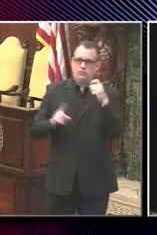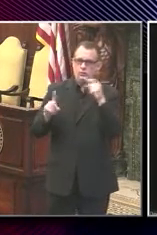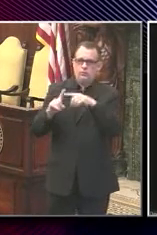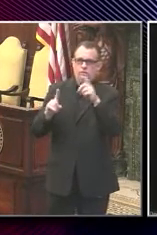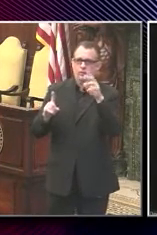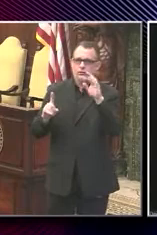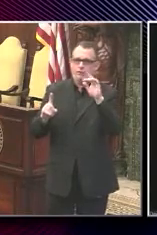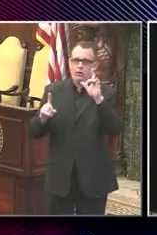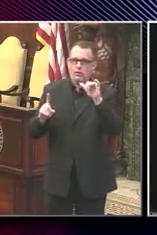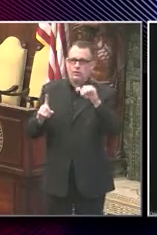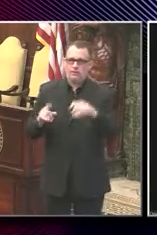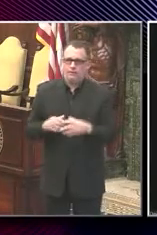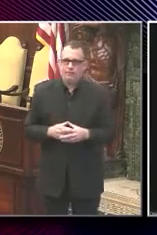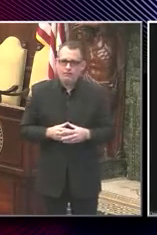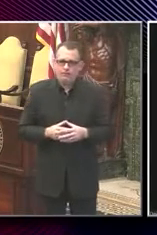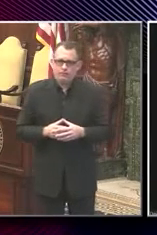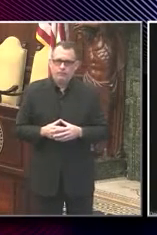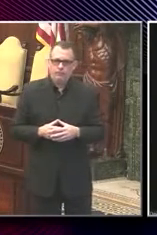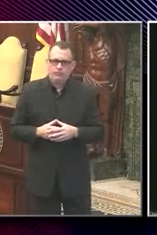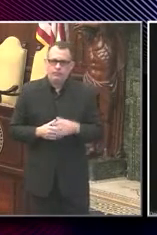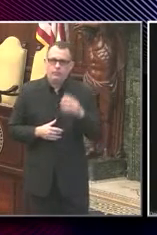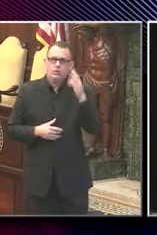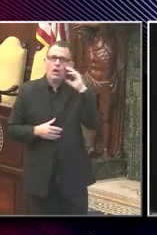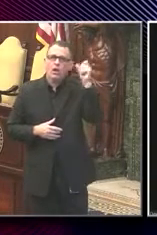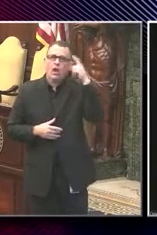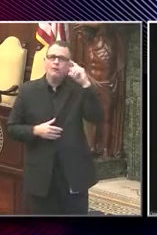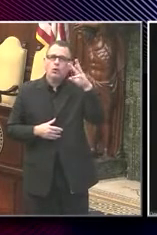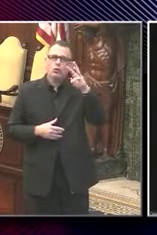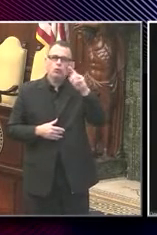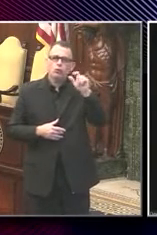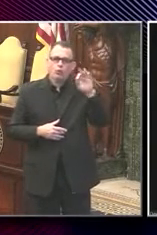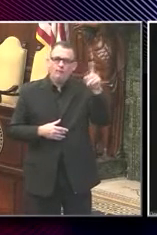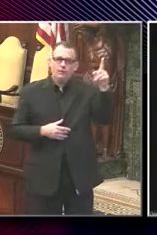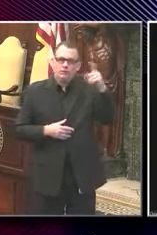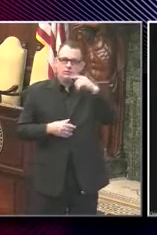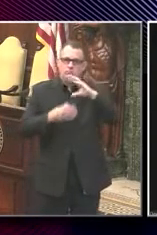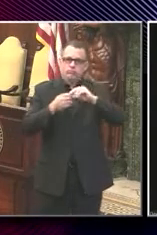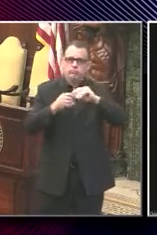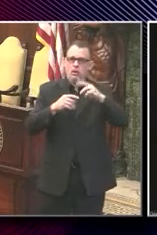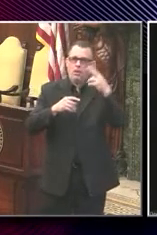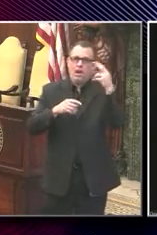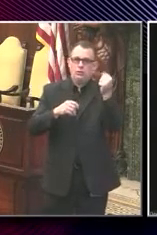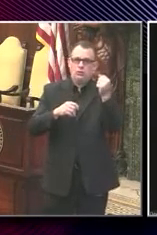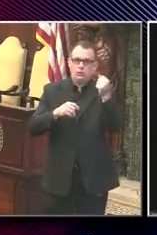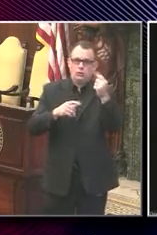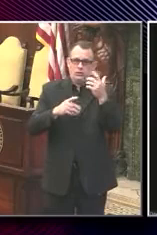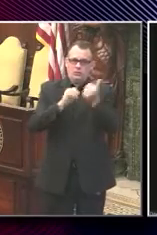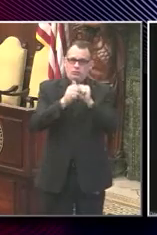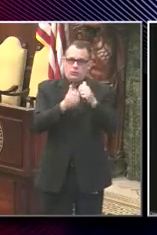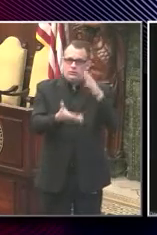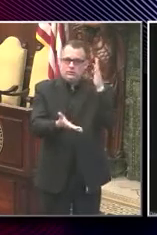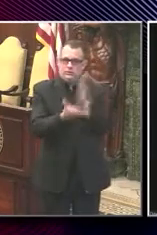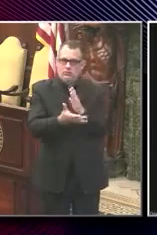reaction to Governor Wolf announcing today that all high school sports should not be played until January